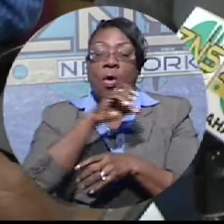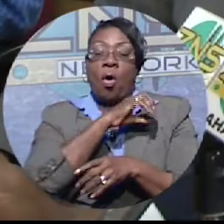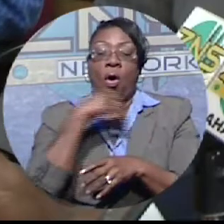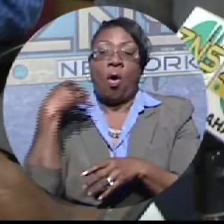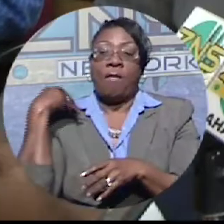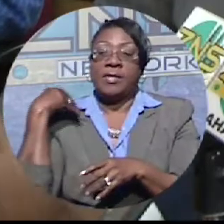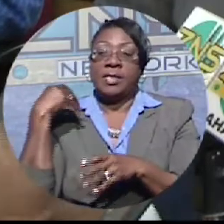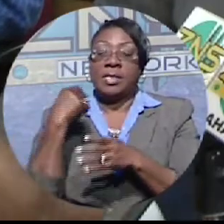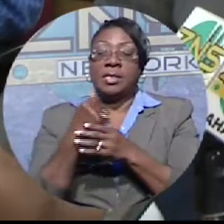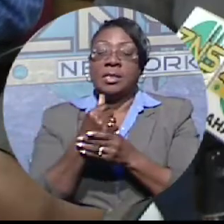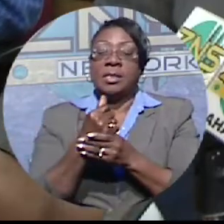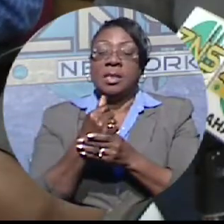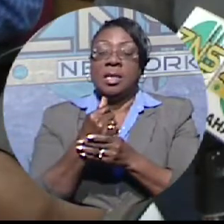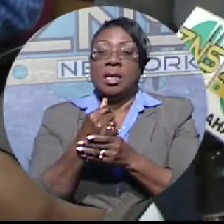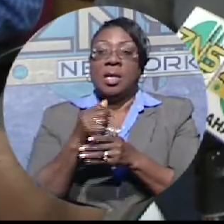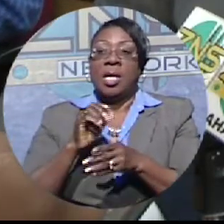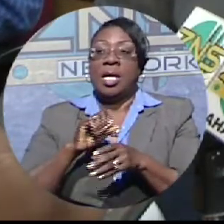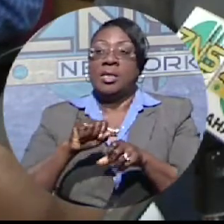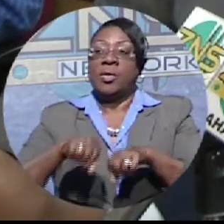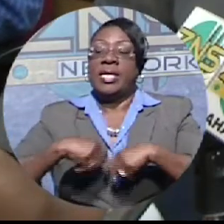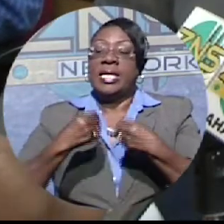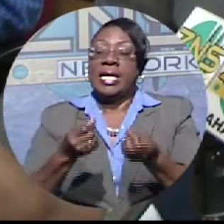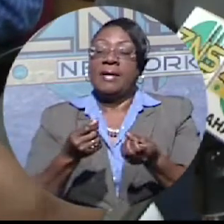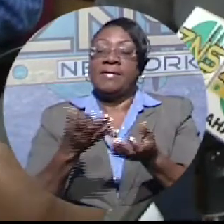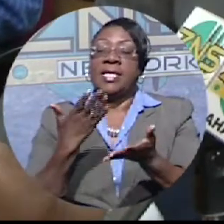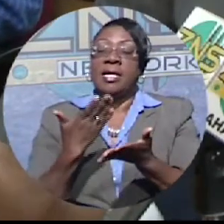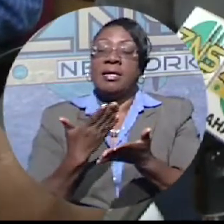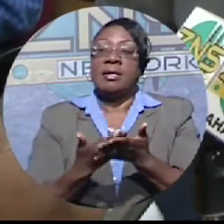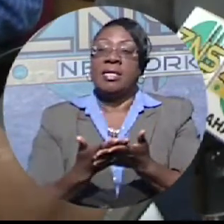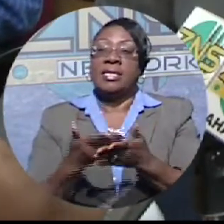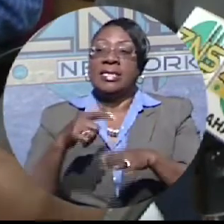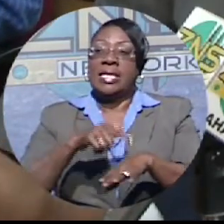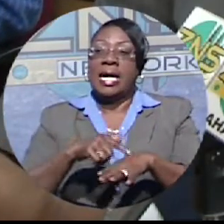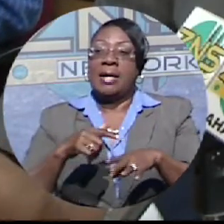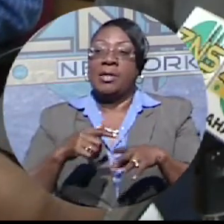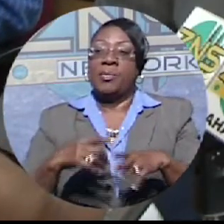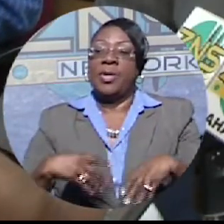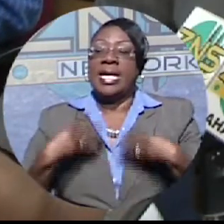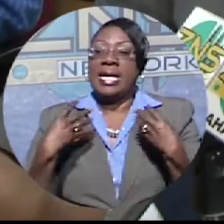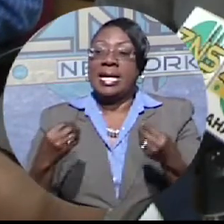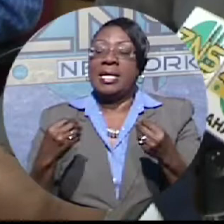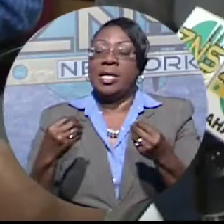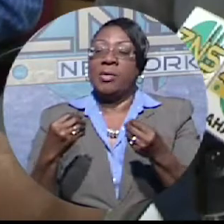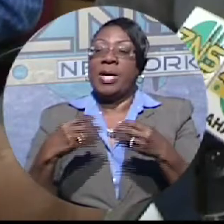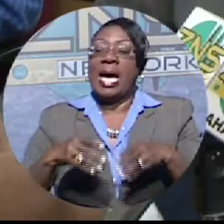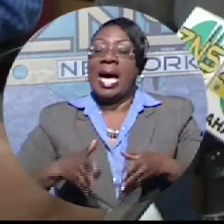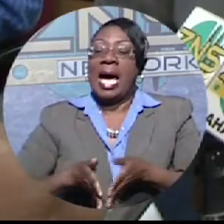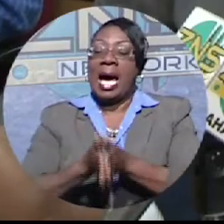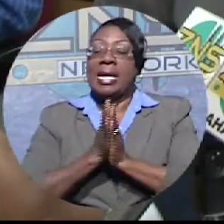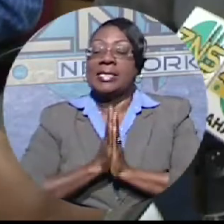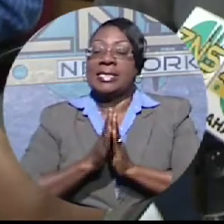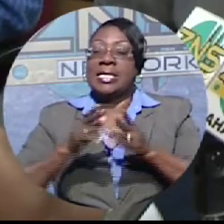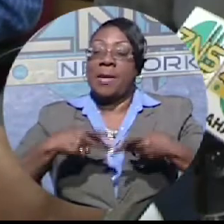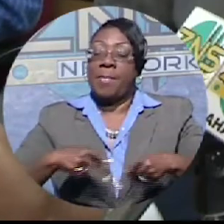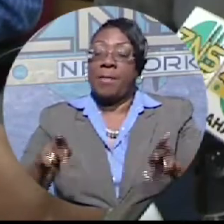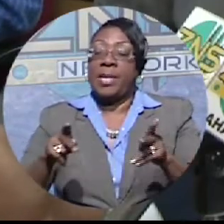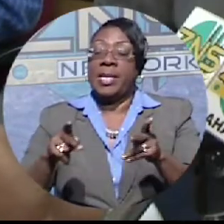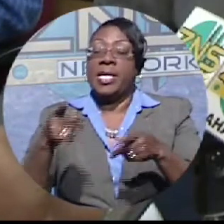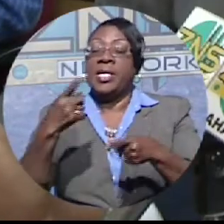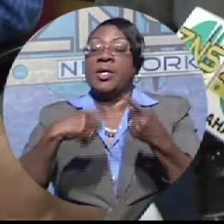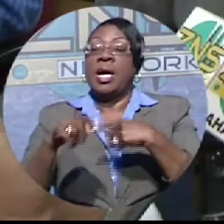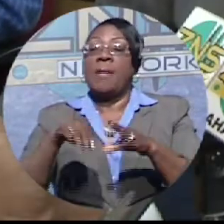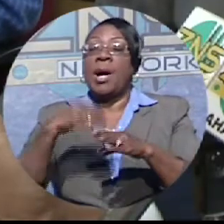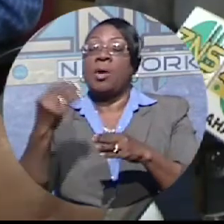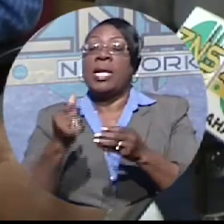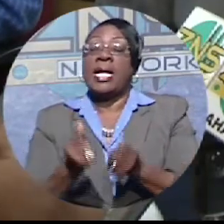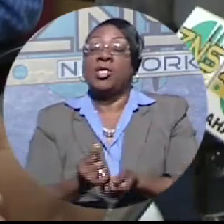that privilege, and so it gives a good setting. We are pleading to the general public. You know, we've BTC,